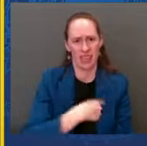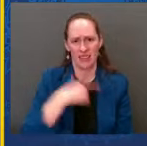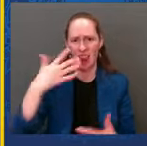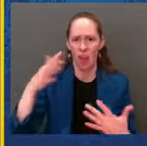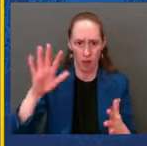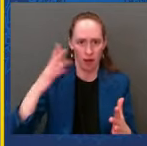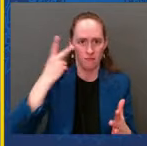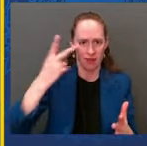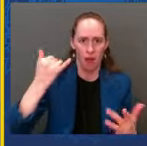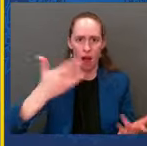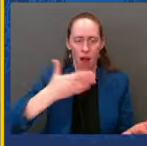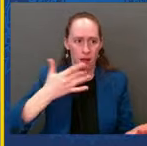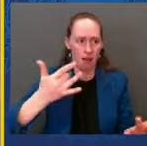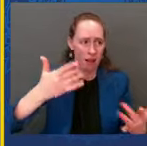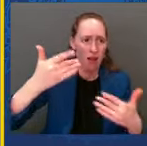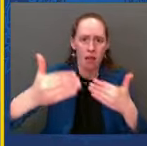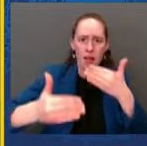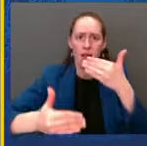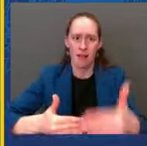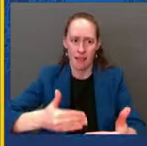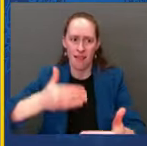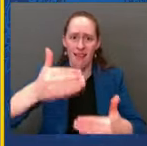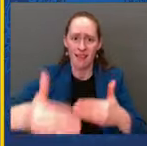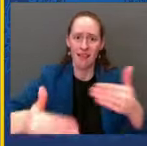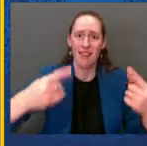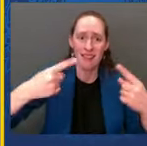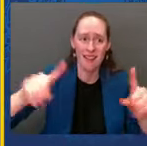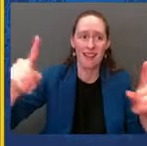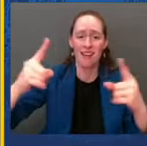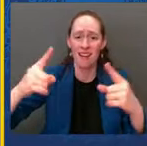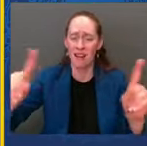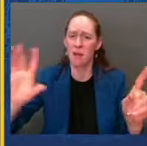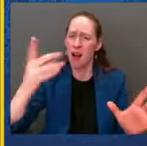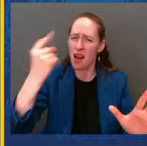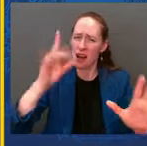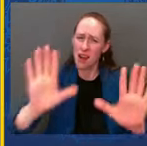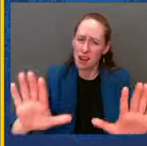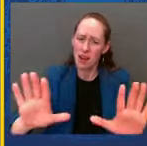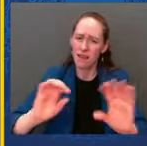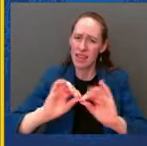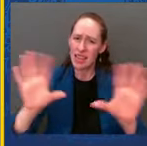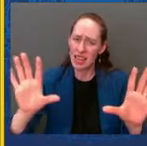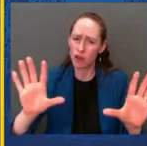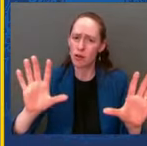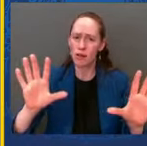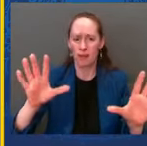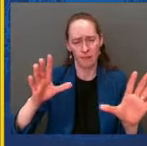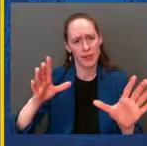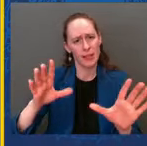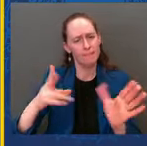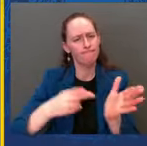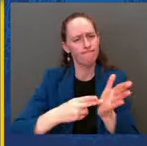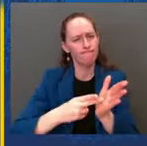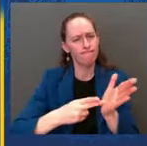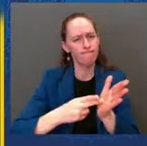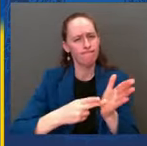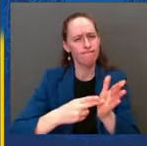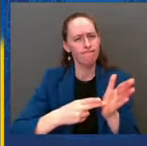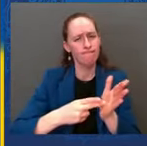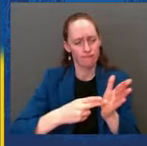look at the year ahead. The defense of freedom is not the work of a day or of a year. It's always